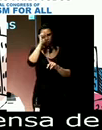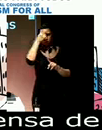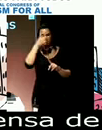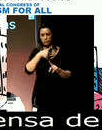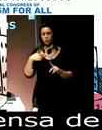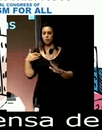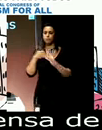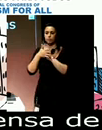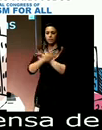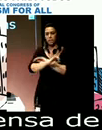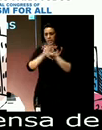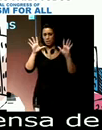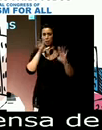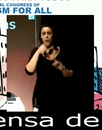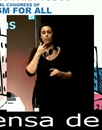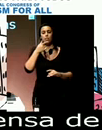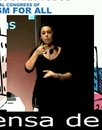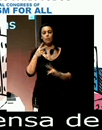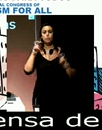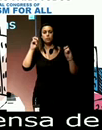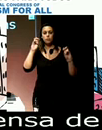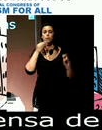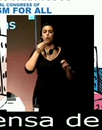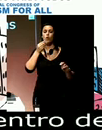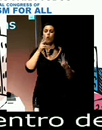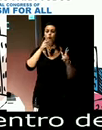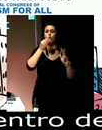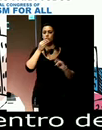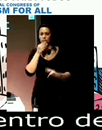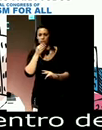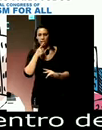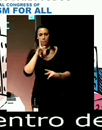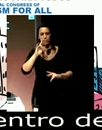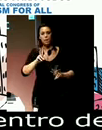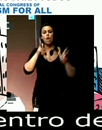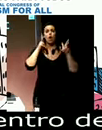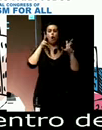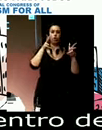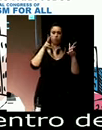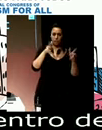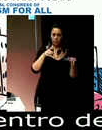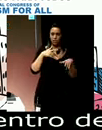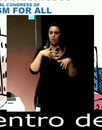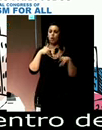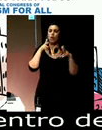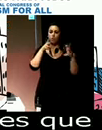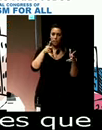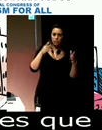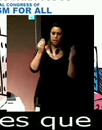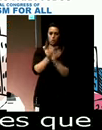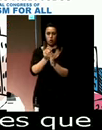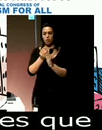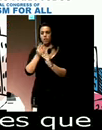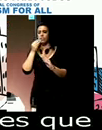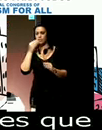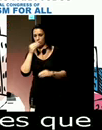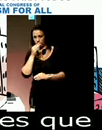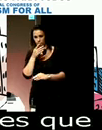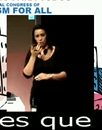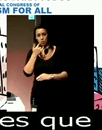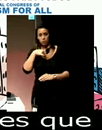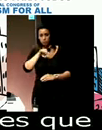SMEs to support their management. When we talk about the hotel industry, it's not only hotel, but